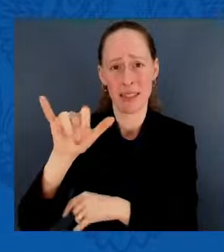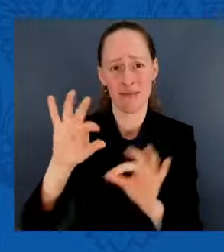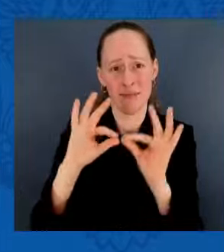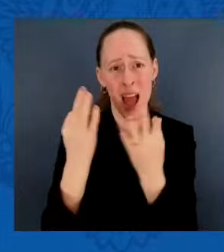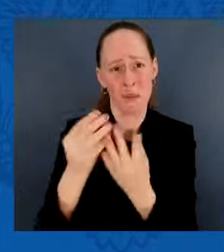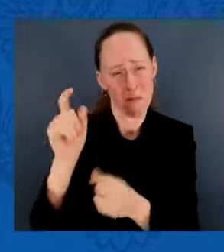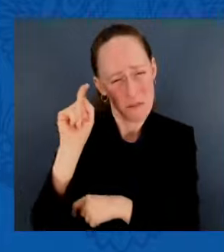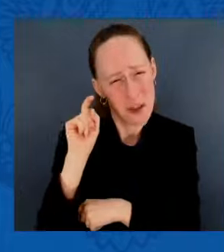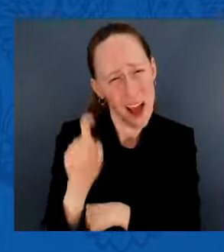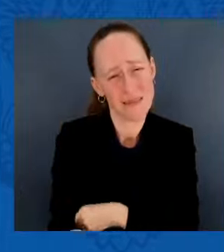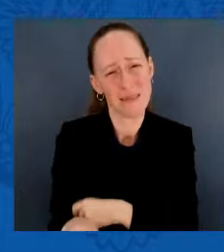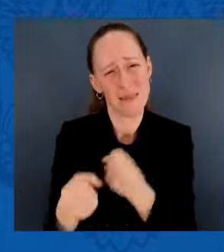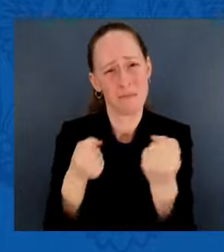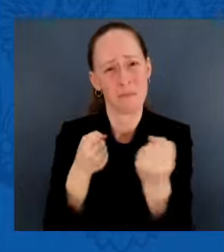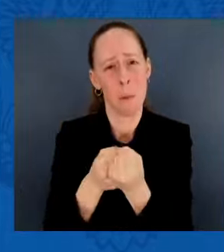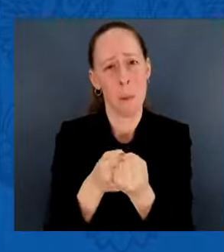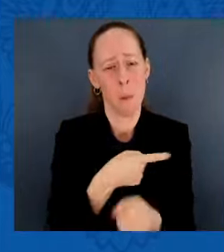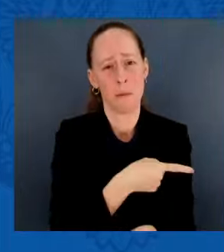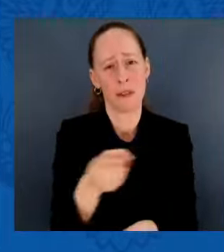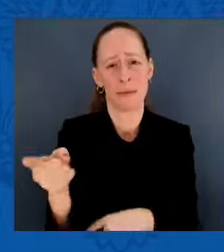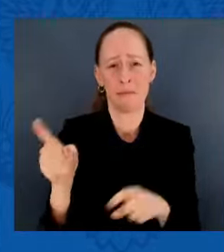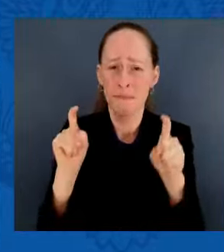Guarantee it nationwide.